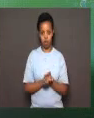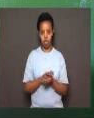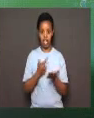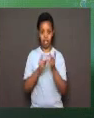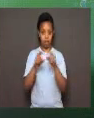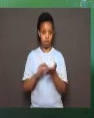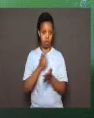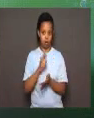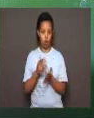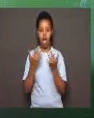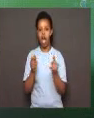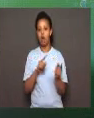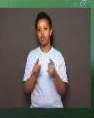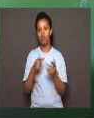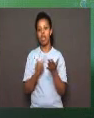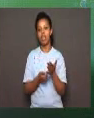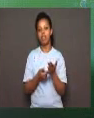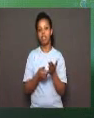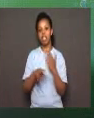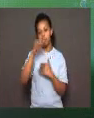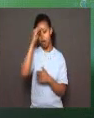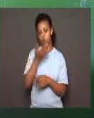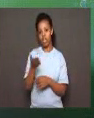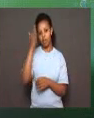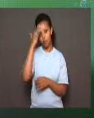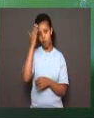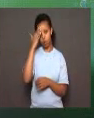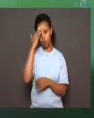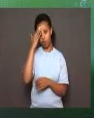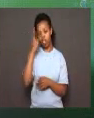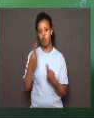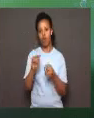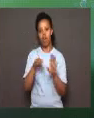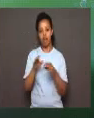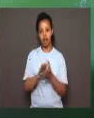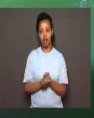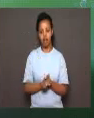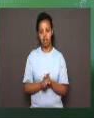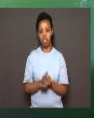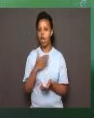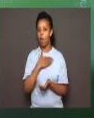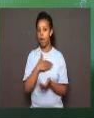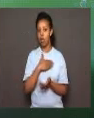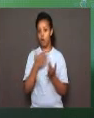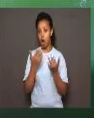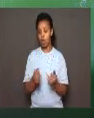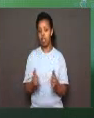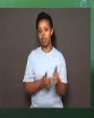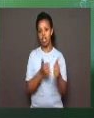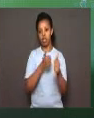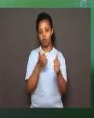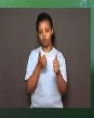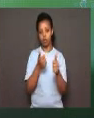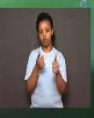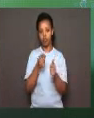an activity to test your knowledge of Benedict's test. Please fill out the following